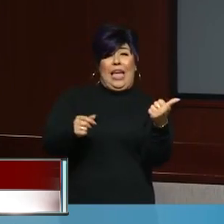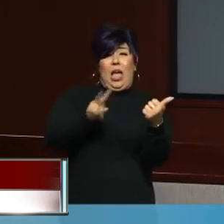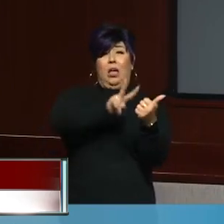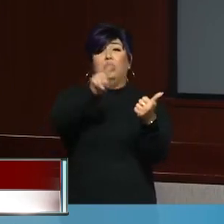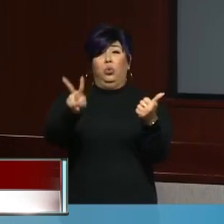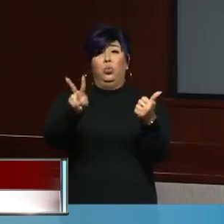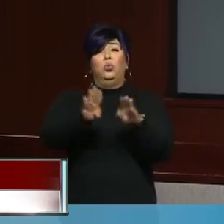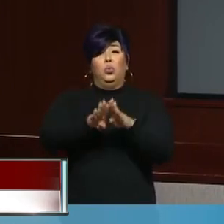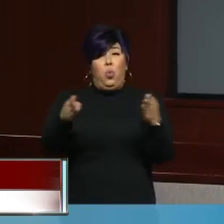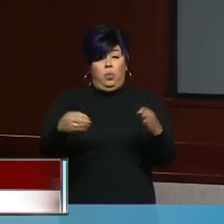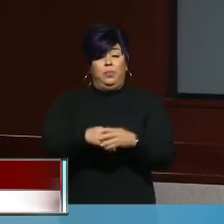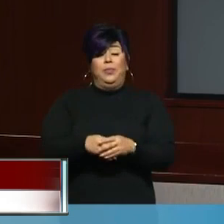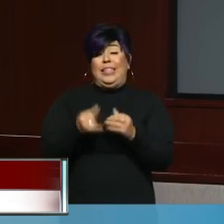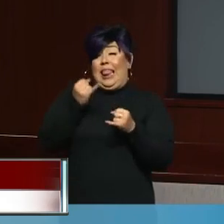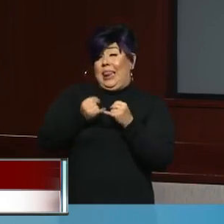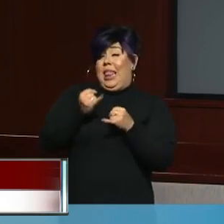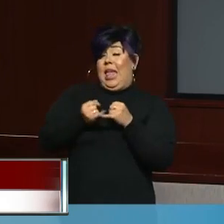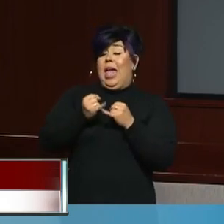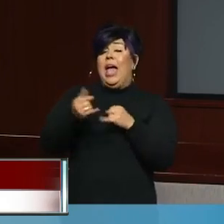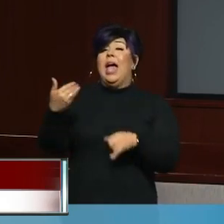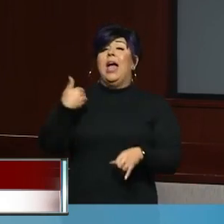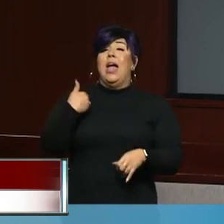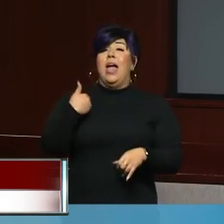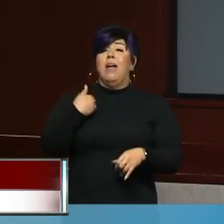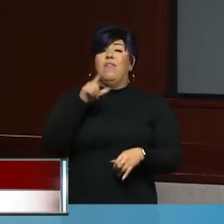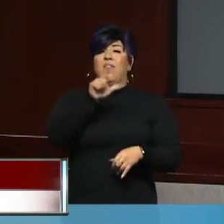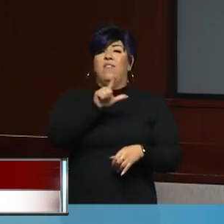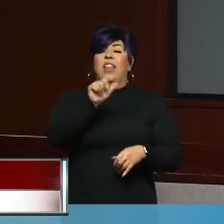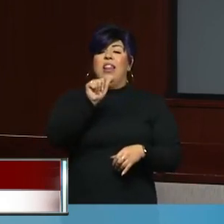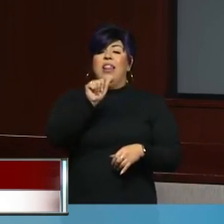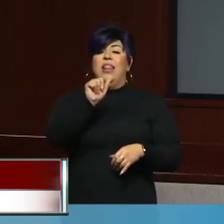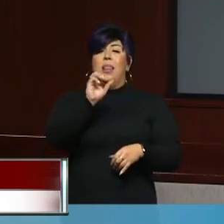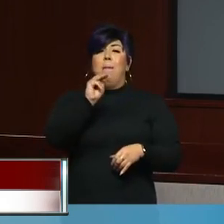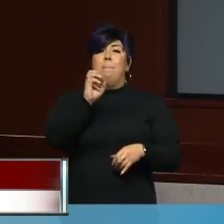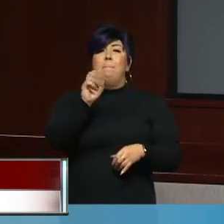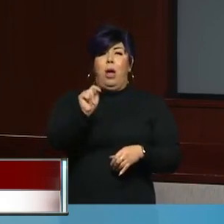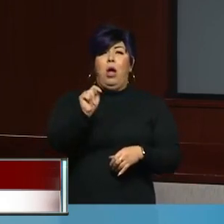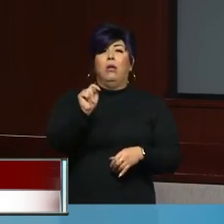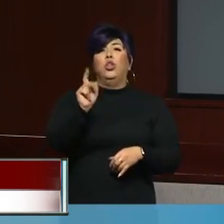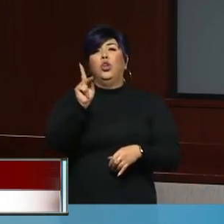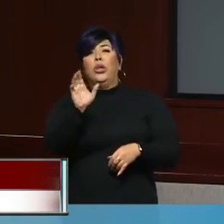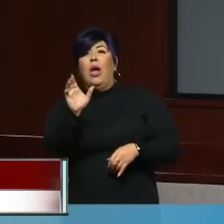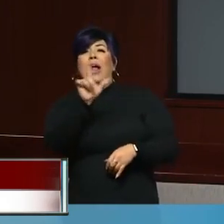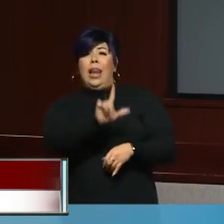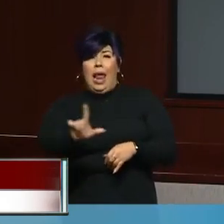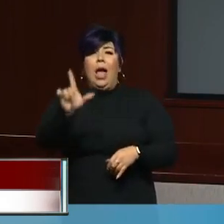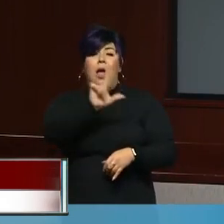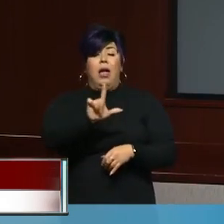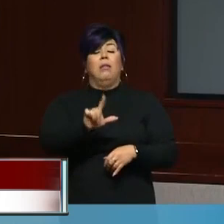p.m. And last, we have the Lamont Kern County Library.